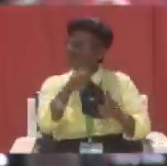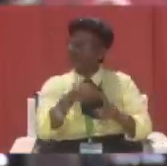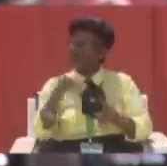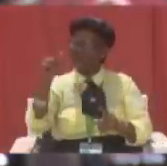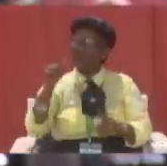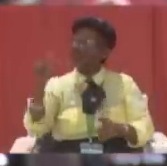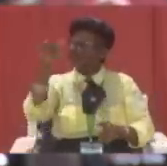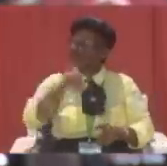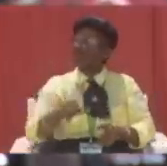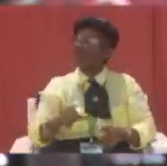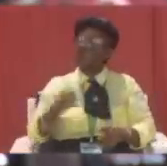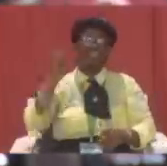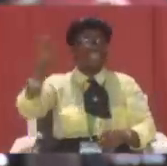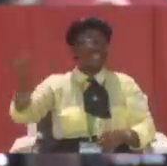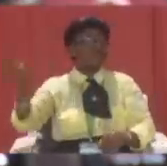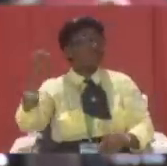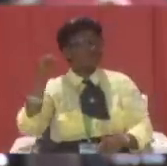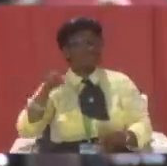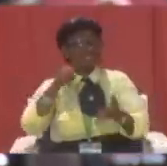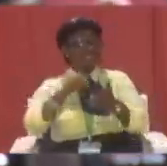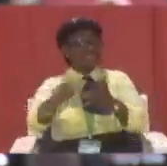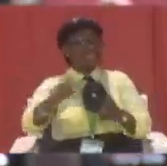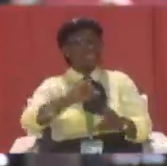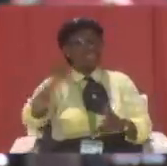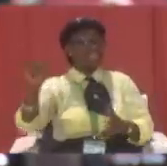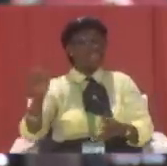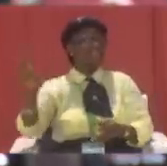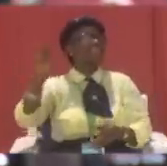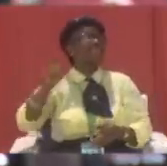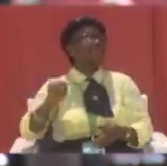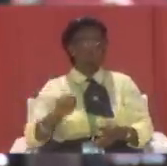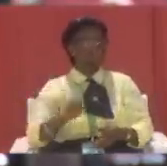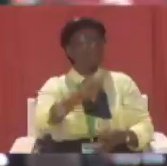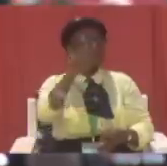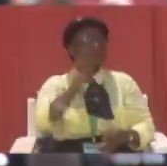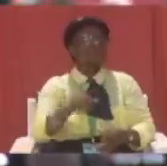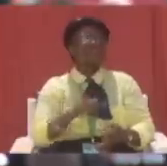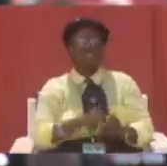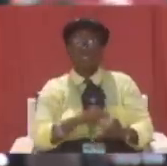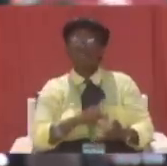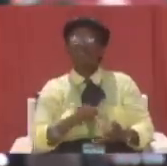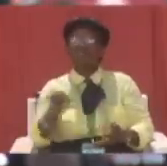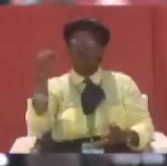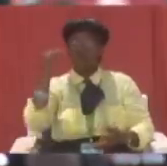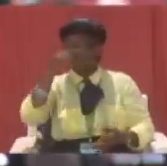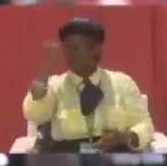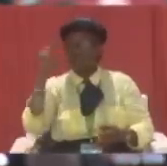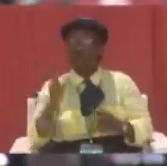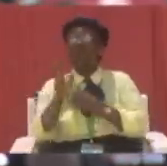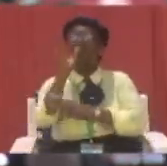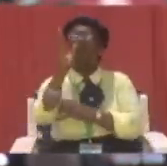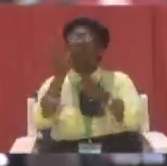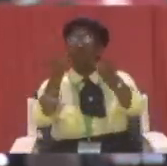simply because God wanted to give us an example of a wonder.